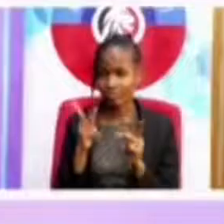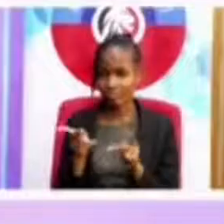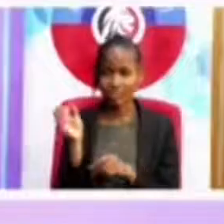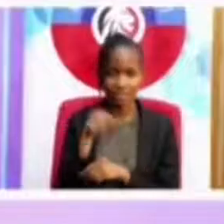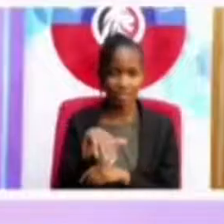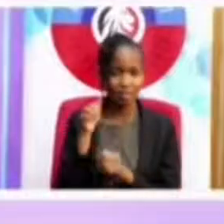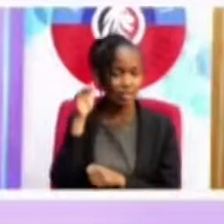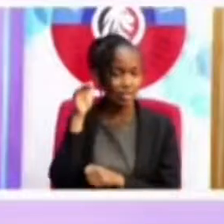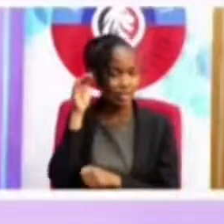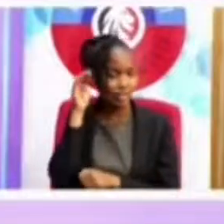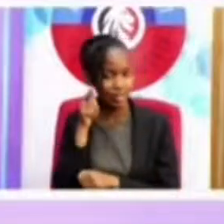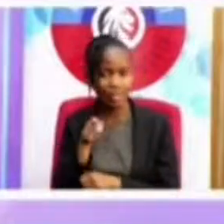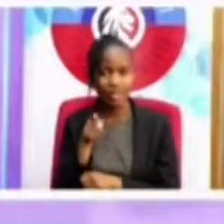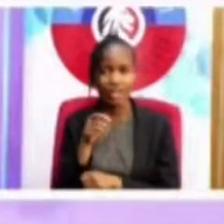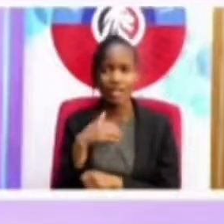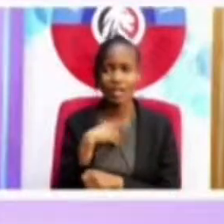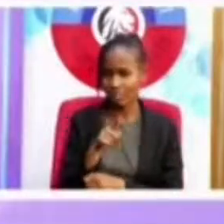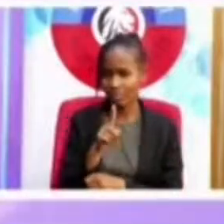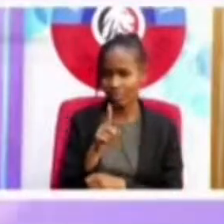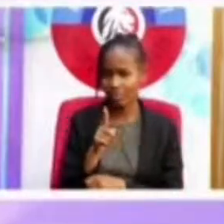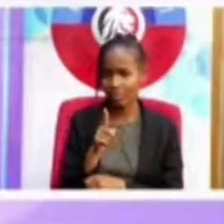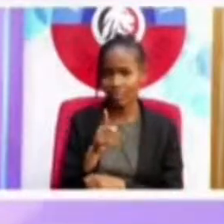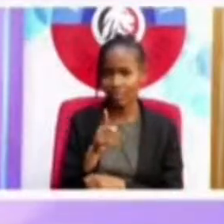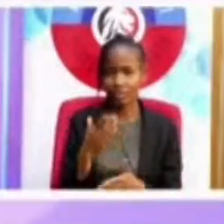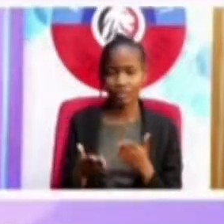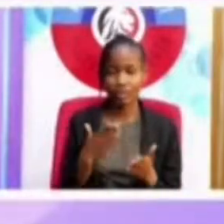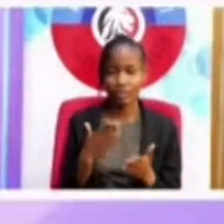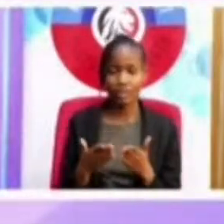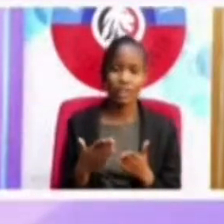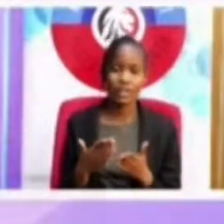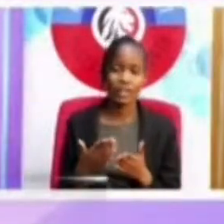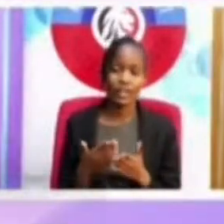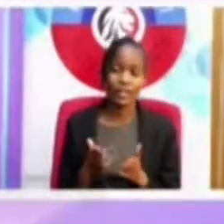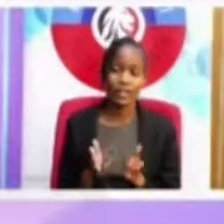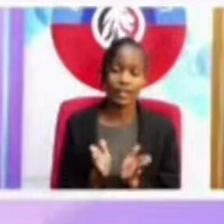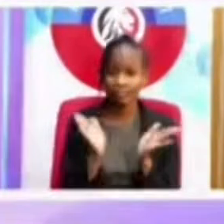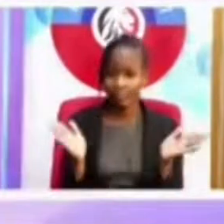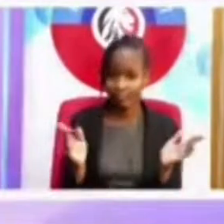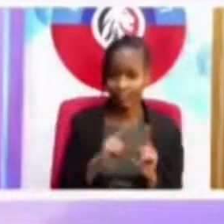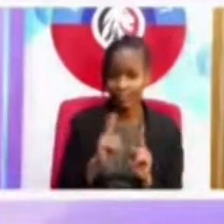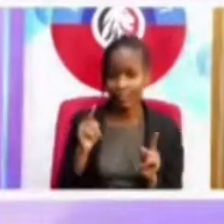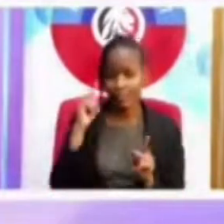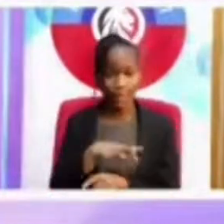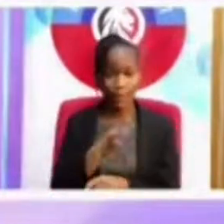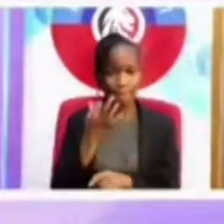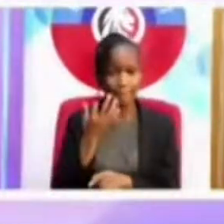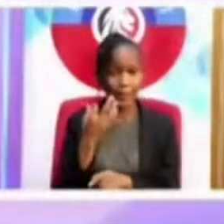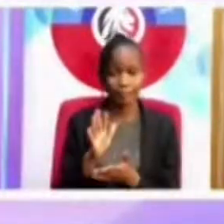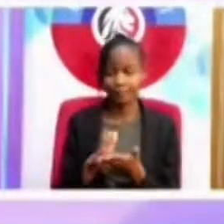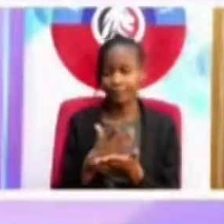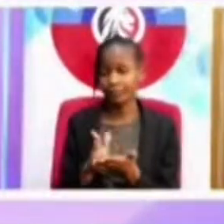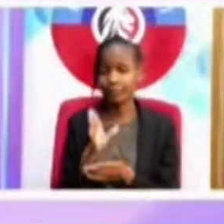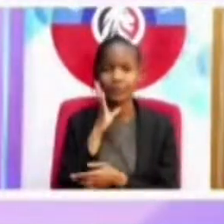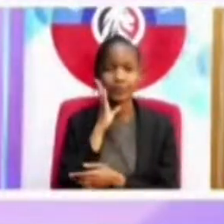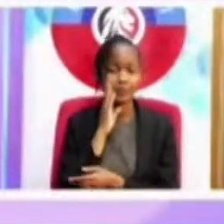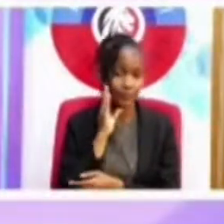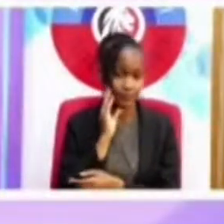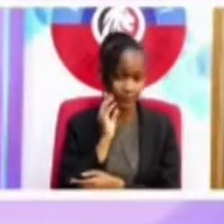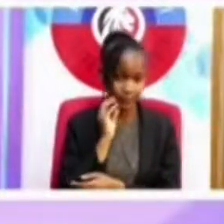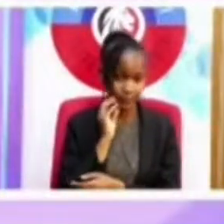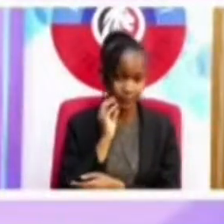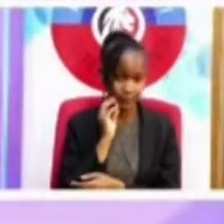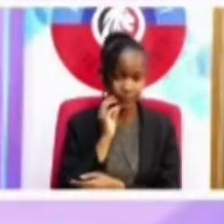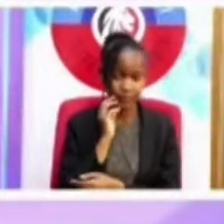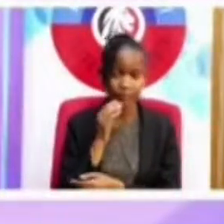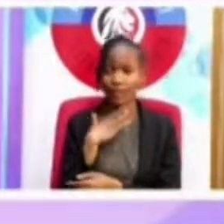you, and perhaps it's a little general, but I think in the spirit of sharing of experiences, I wanted to